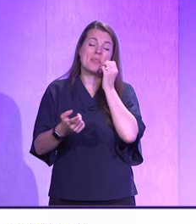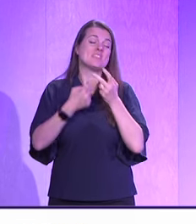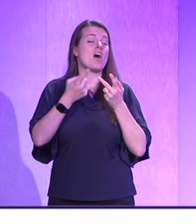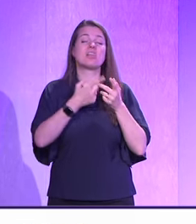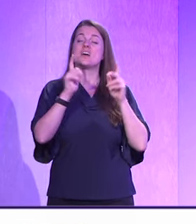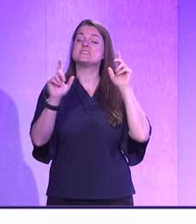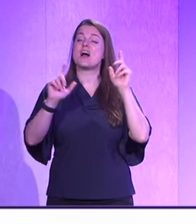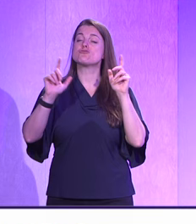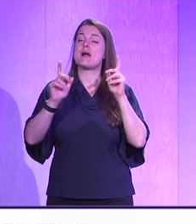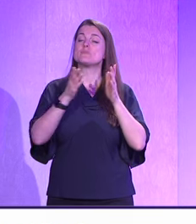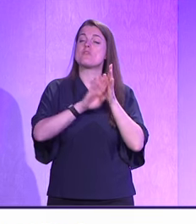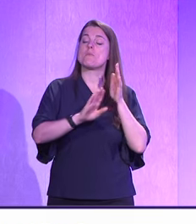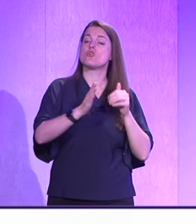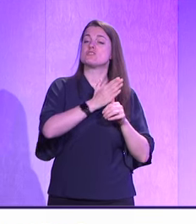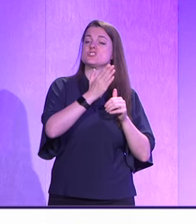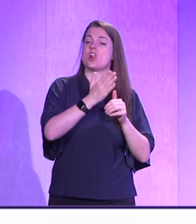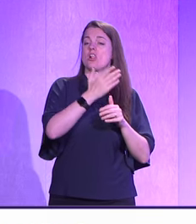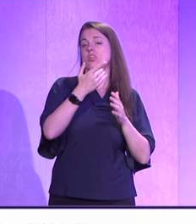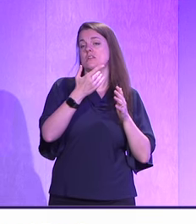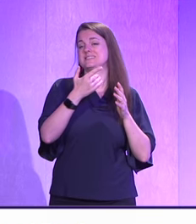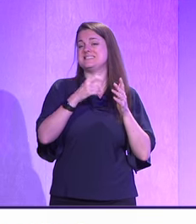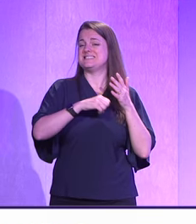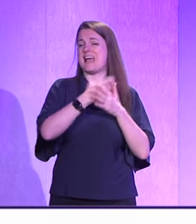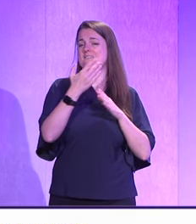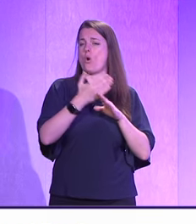diagrams in the original DevOps topology stuff, like